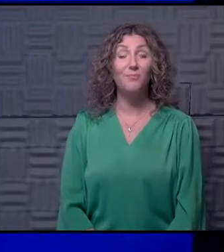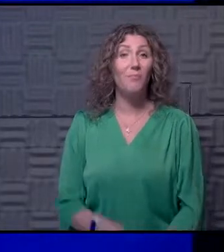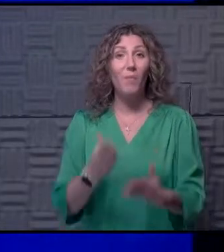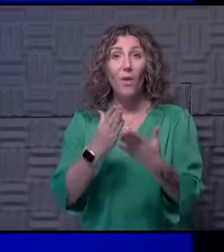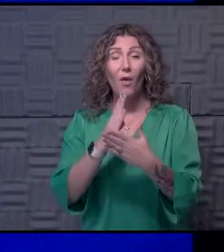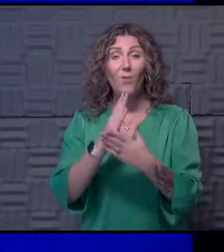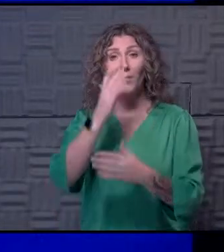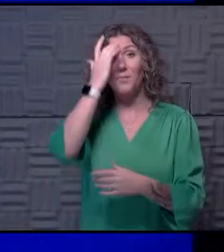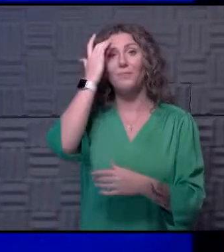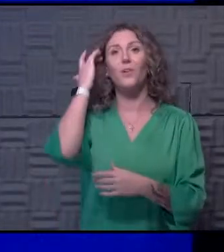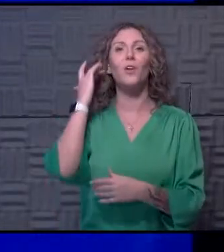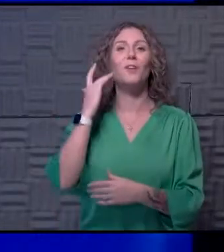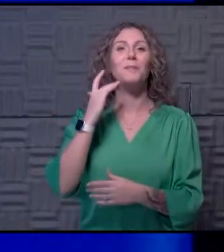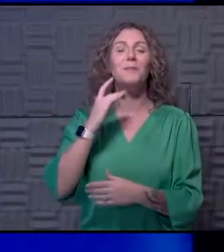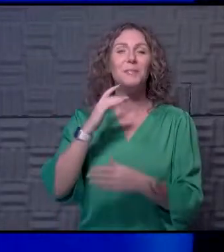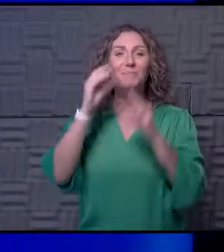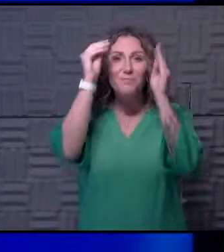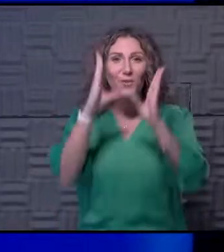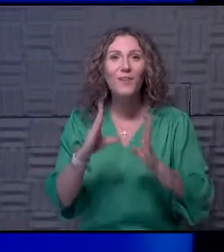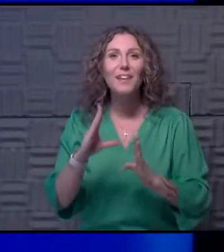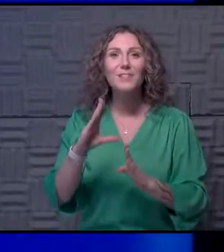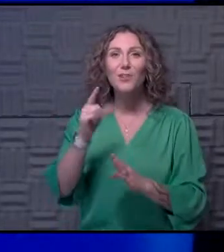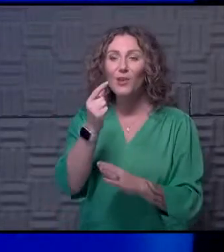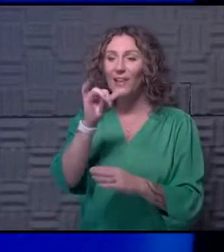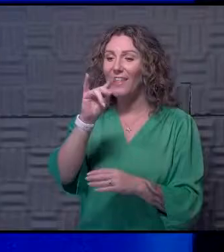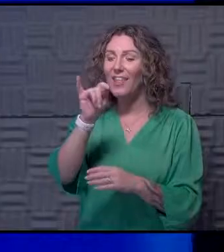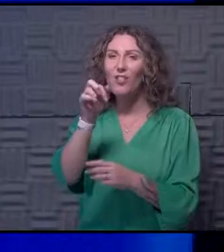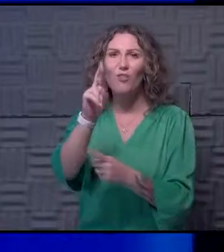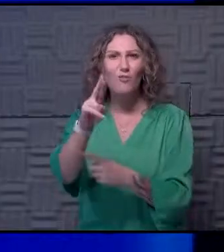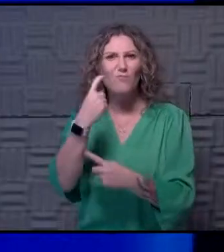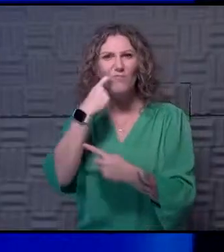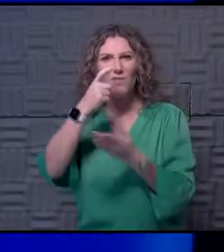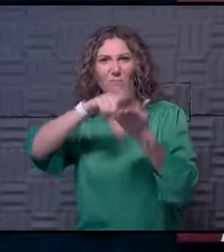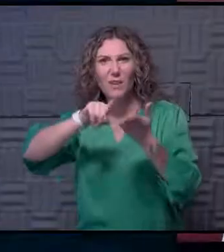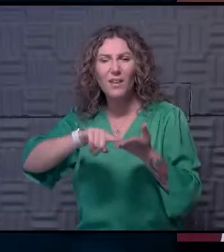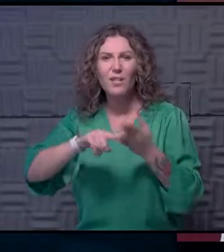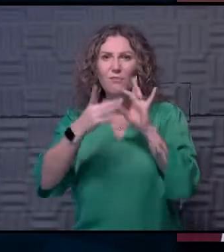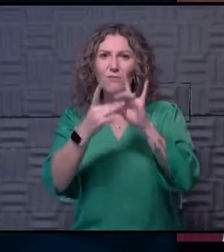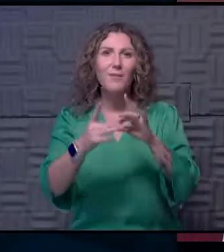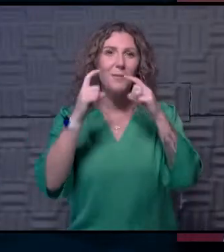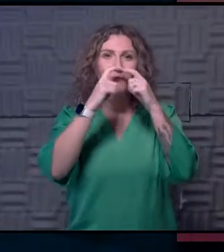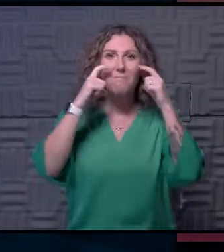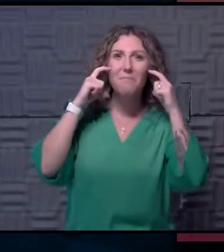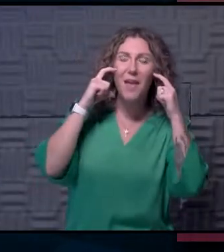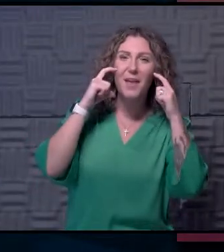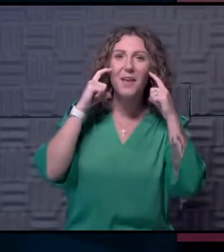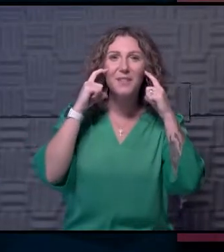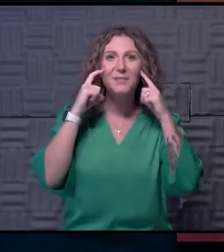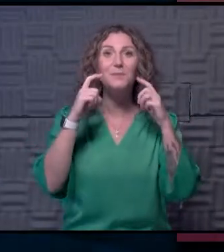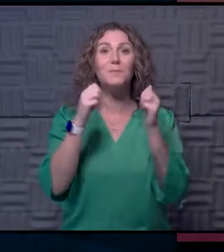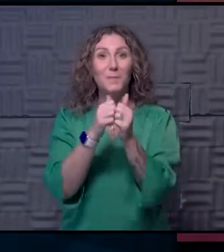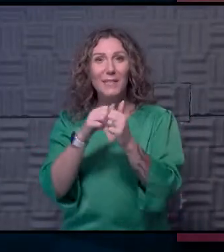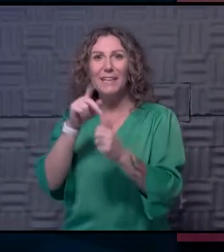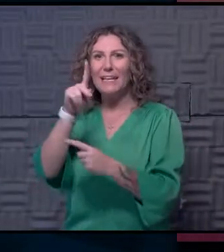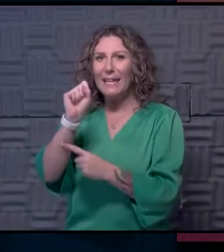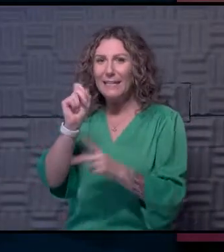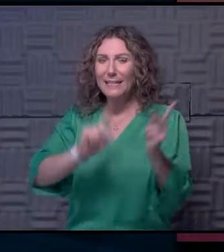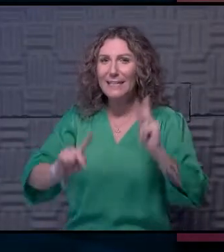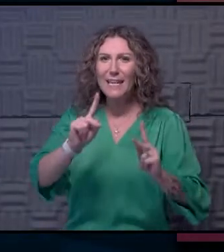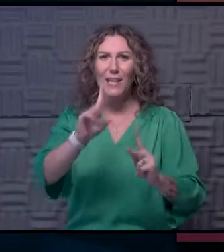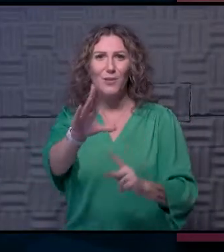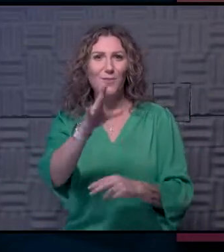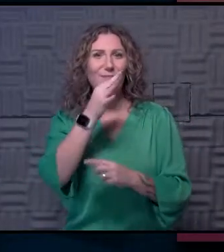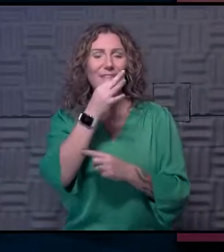All right. Professor Ginther, you recently did some research around mask wearing among Kansans. Together with your expertise